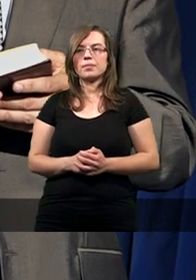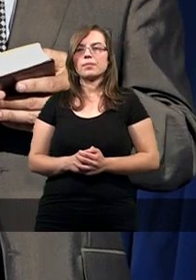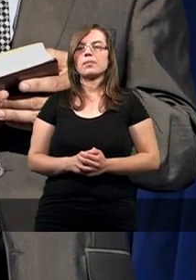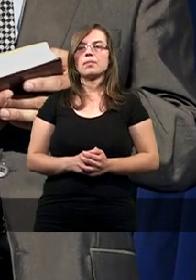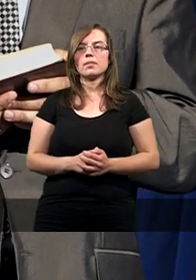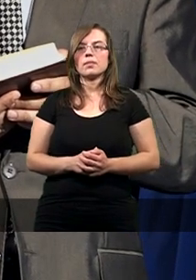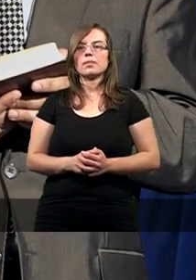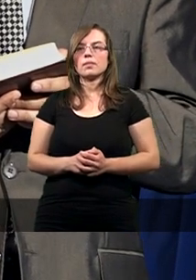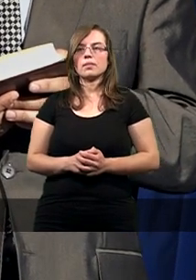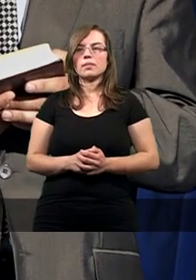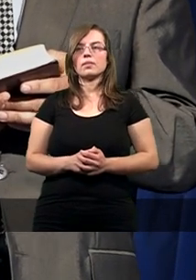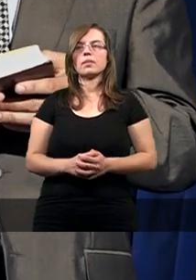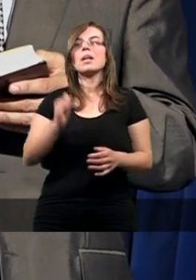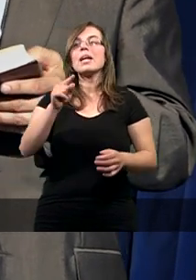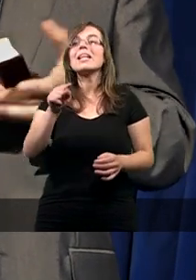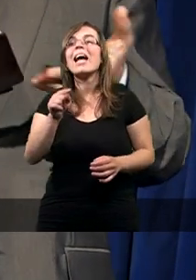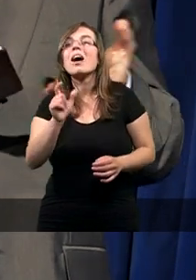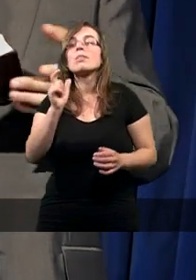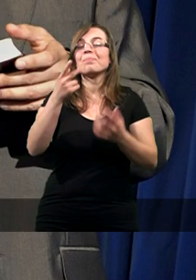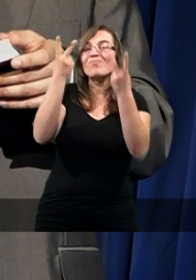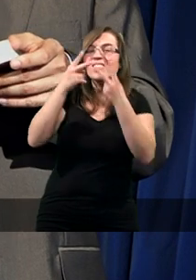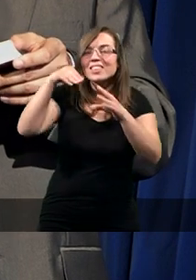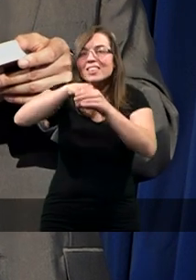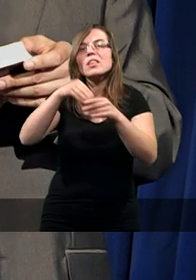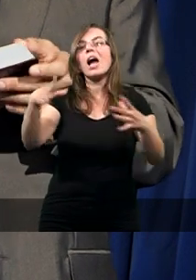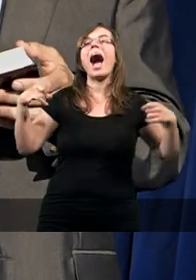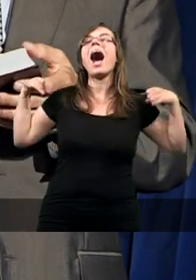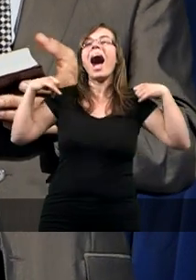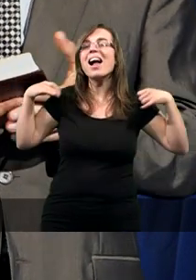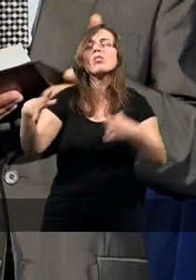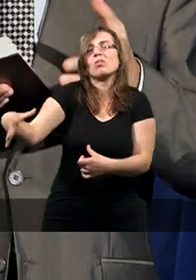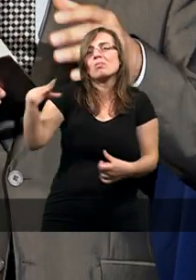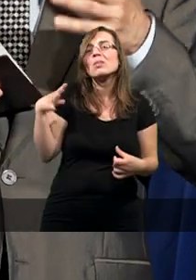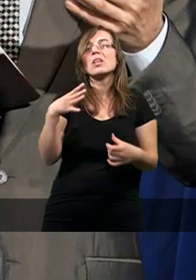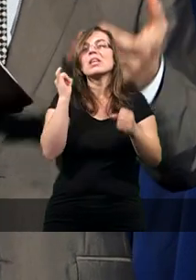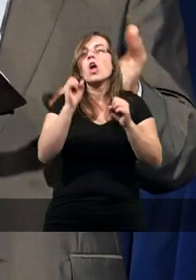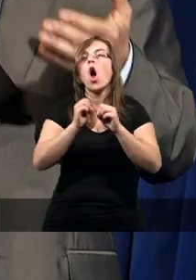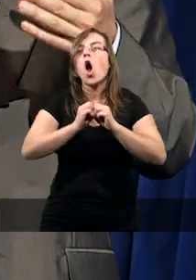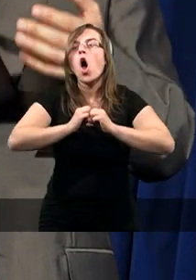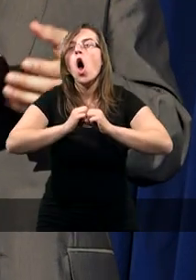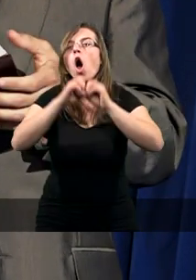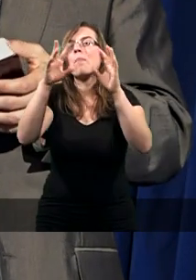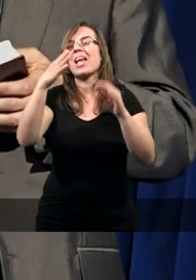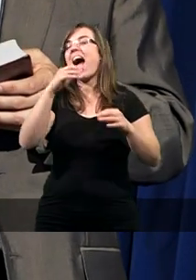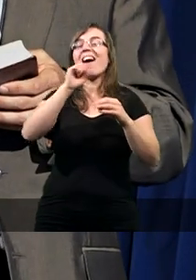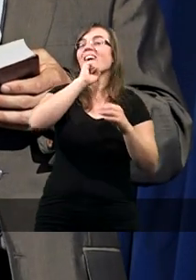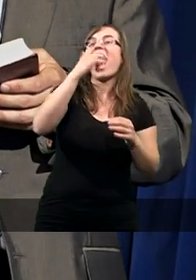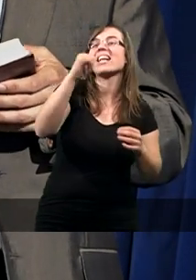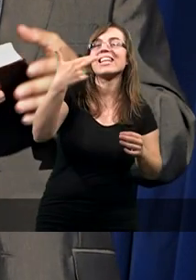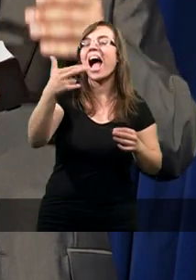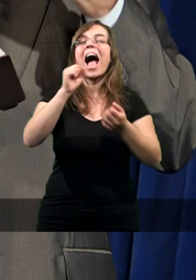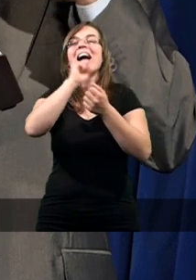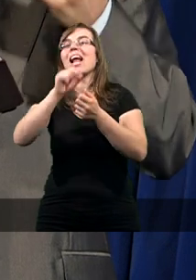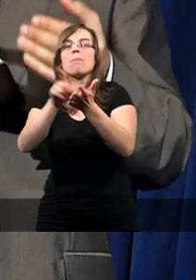revealed themselves and said, "Who are you looking for?" I z tego, co czytamy, byli tam dwaj aniołowie, którzy chyba się nie objawili ani Piotrowi, ani